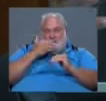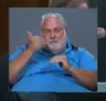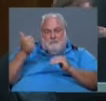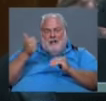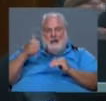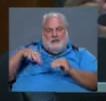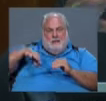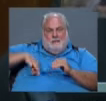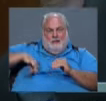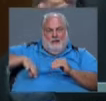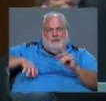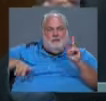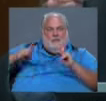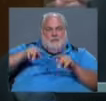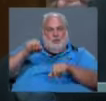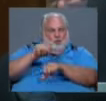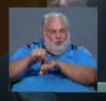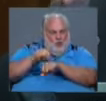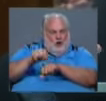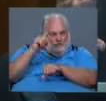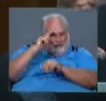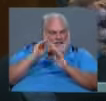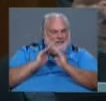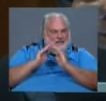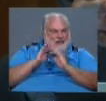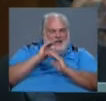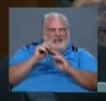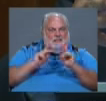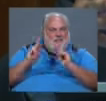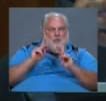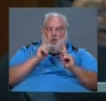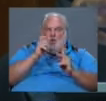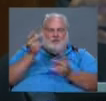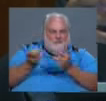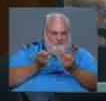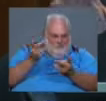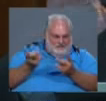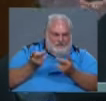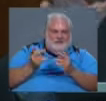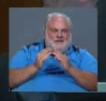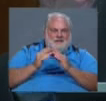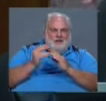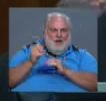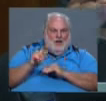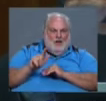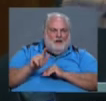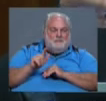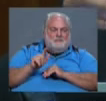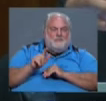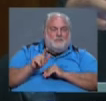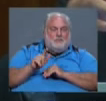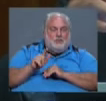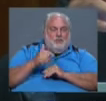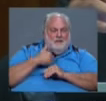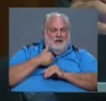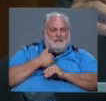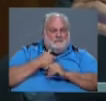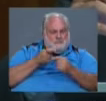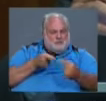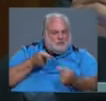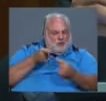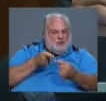our employees and our visitors to City Hall. So we've had some quirks in getting it